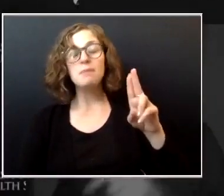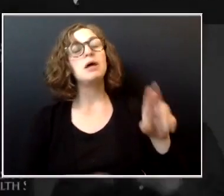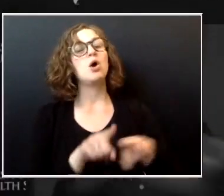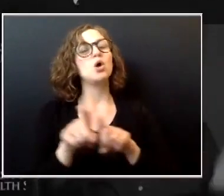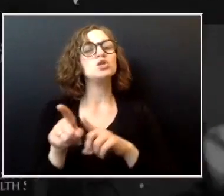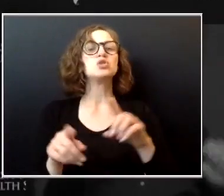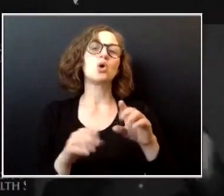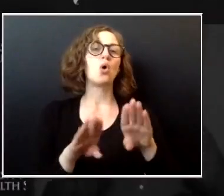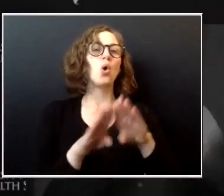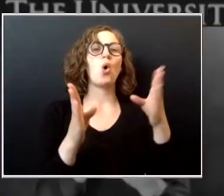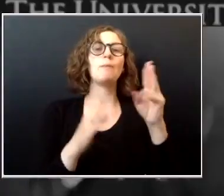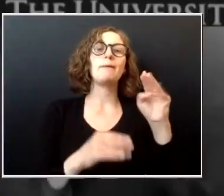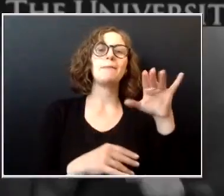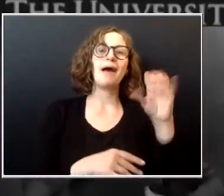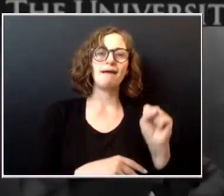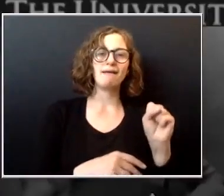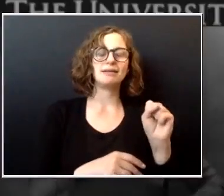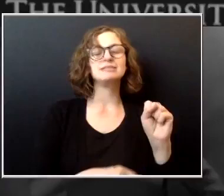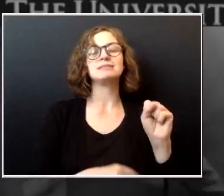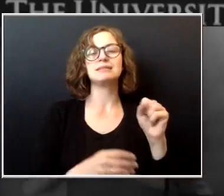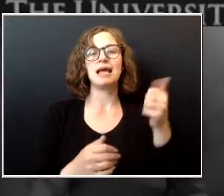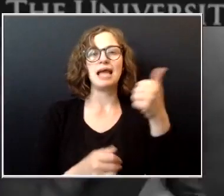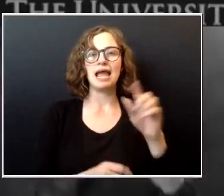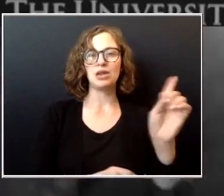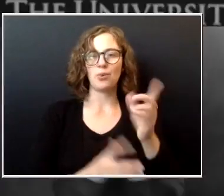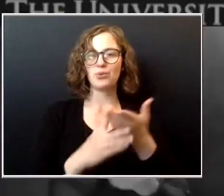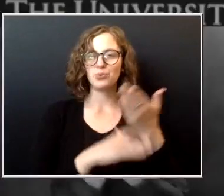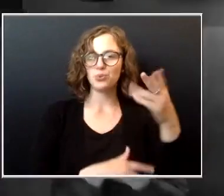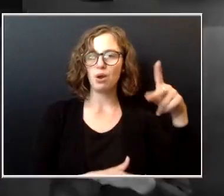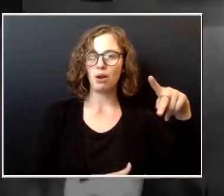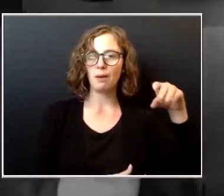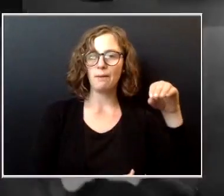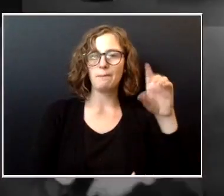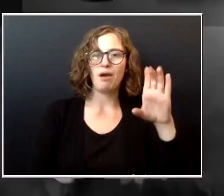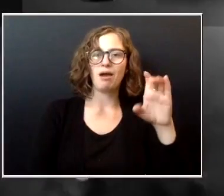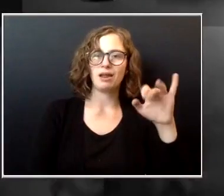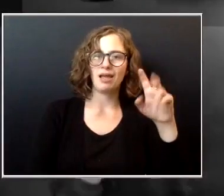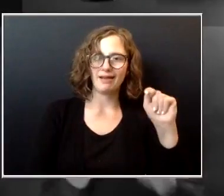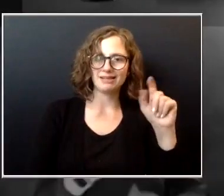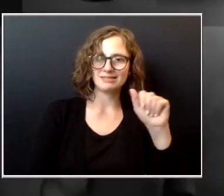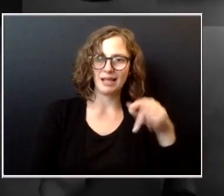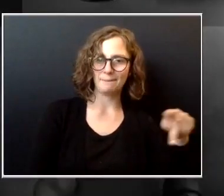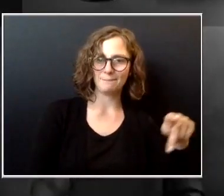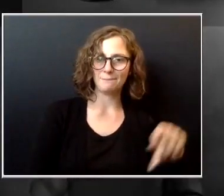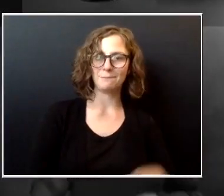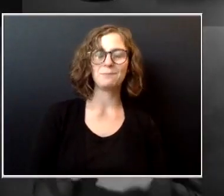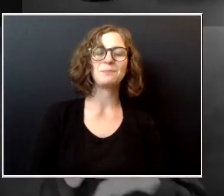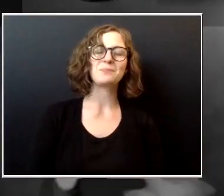Mics with Dr. Stites podcast. Now, everywhere podcasts are available.